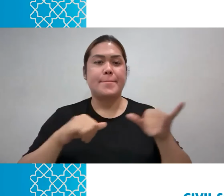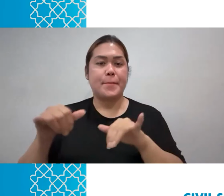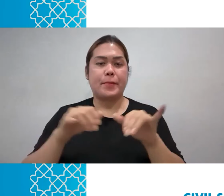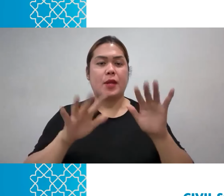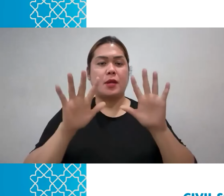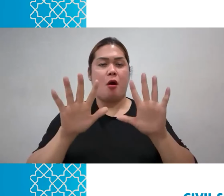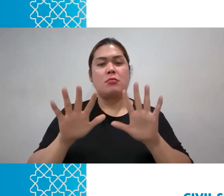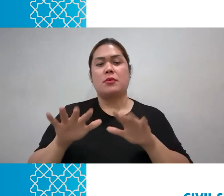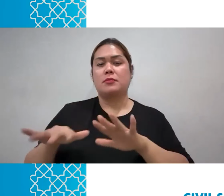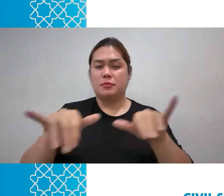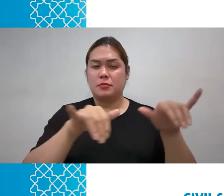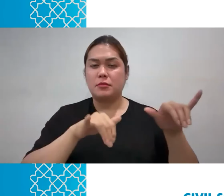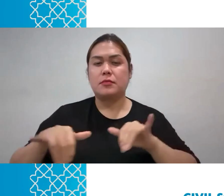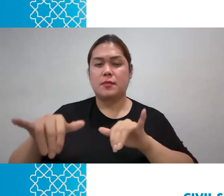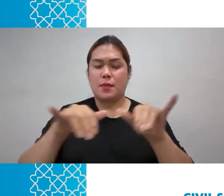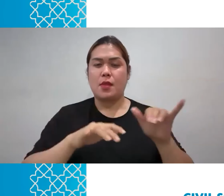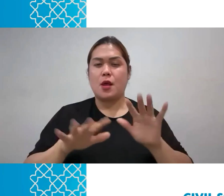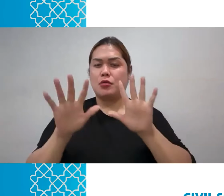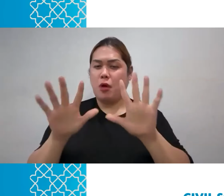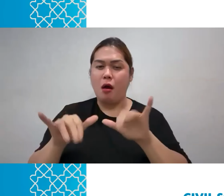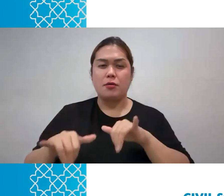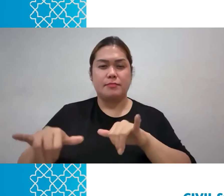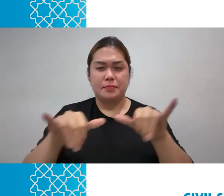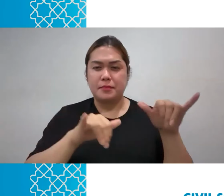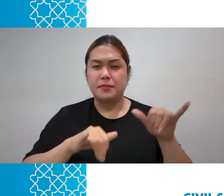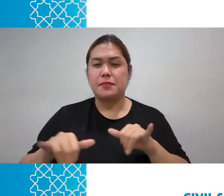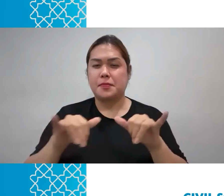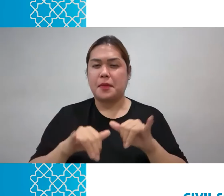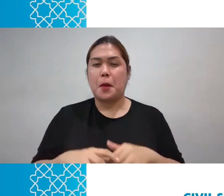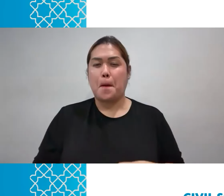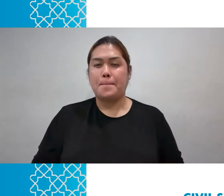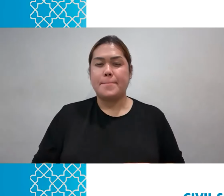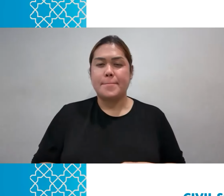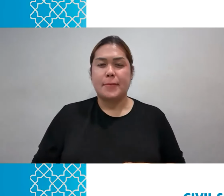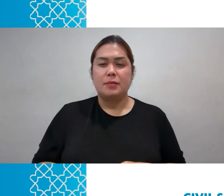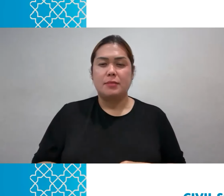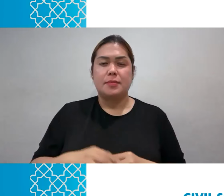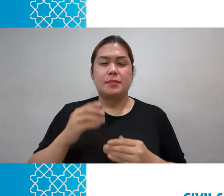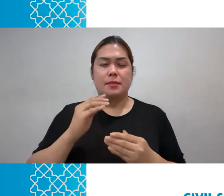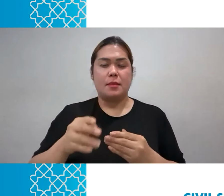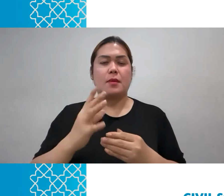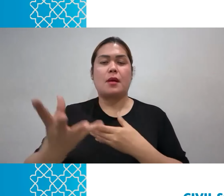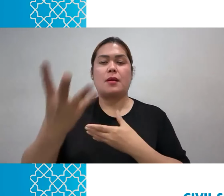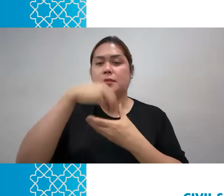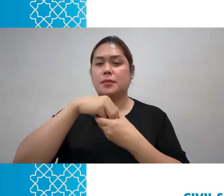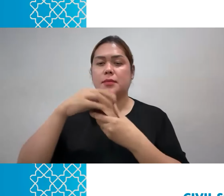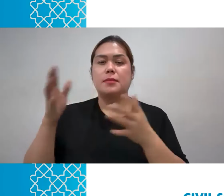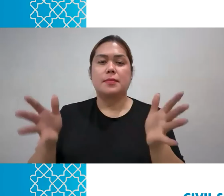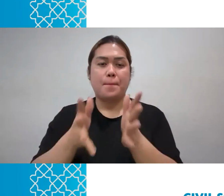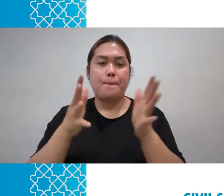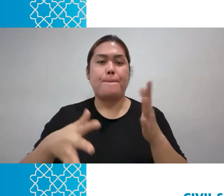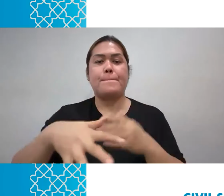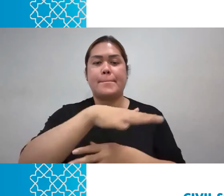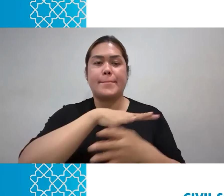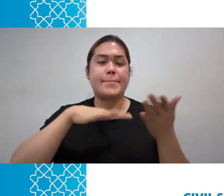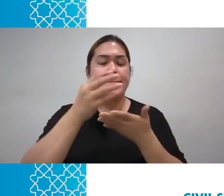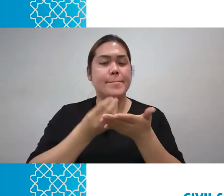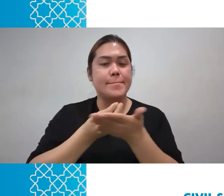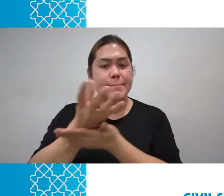standard is on this stakeholder engagement and information disclosure.